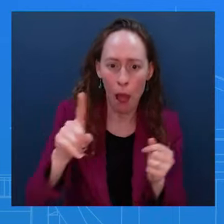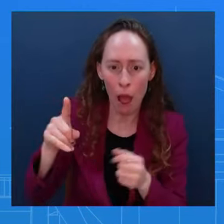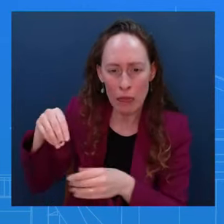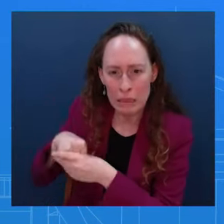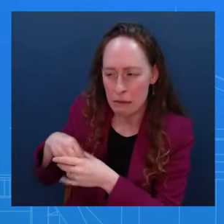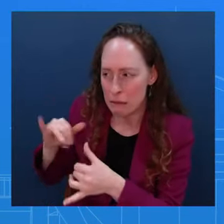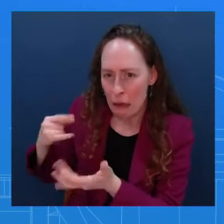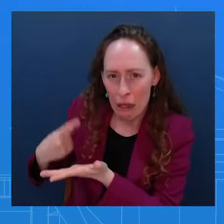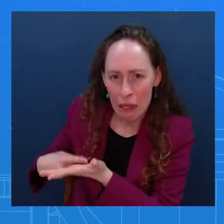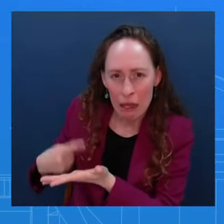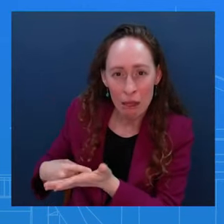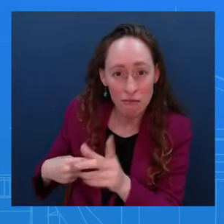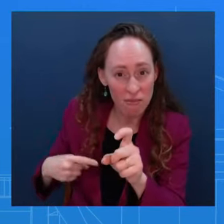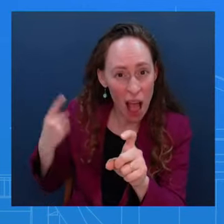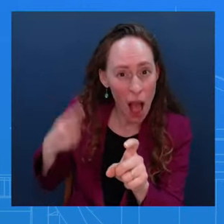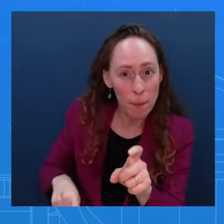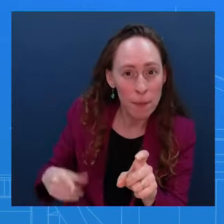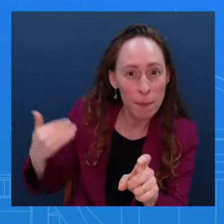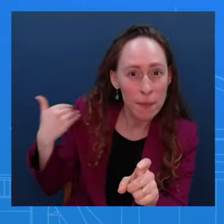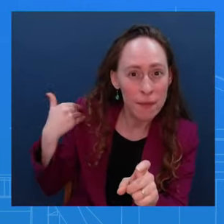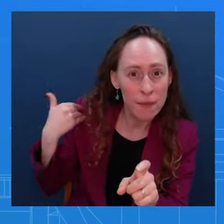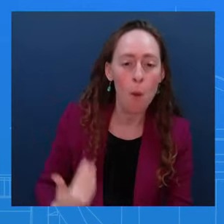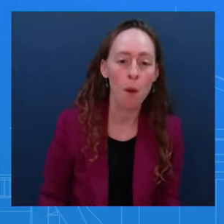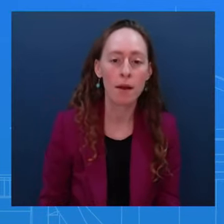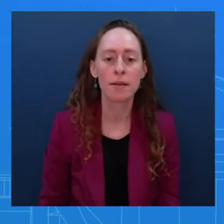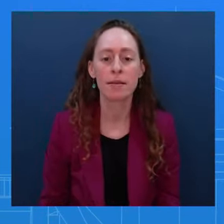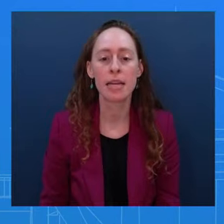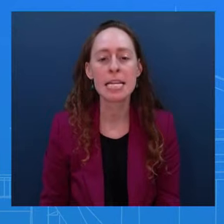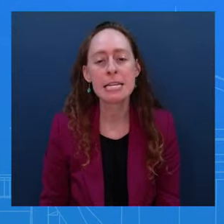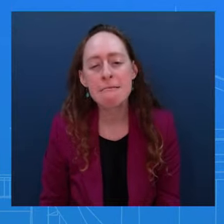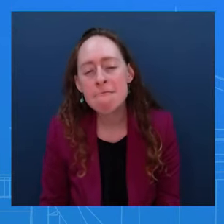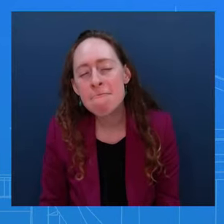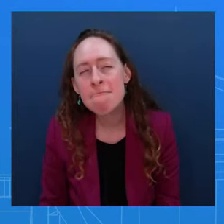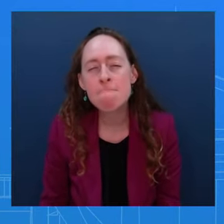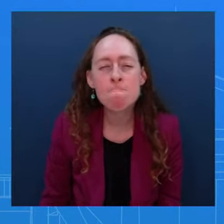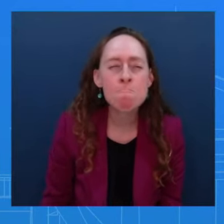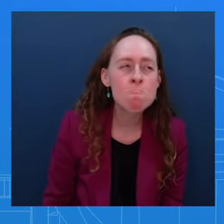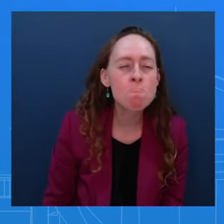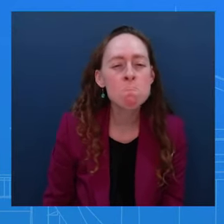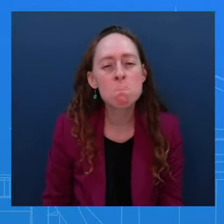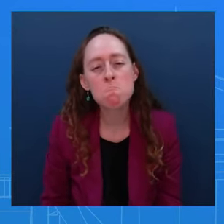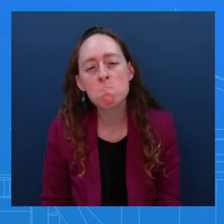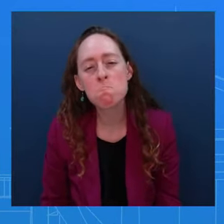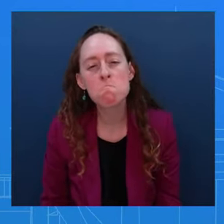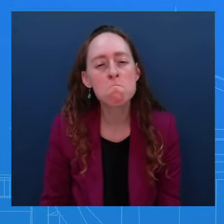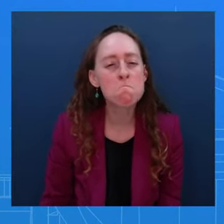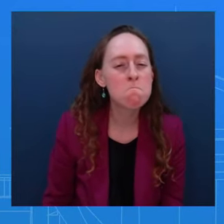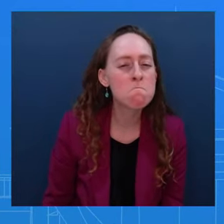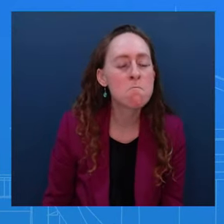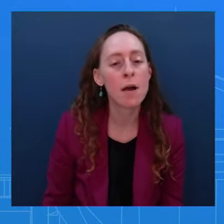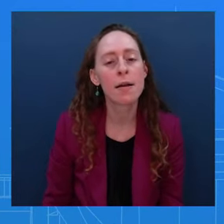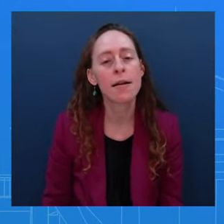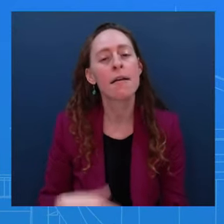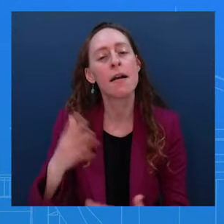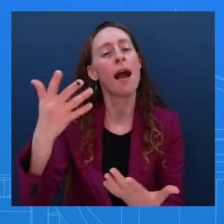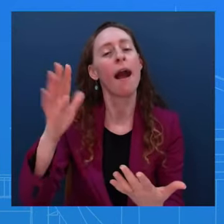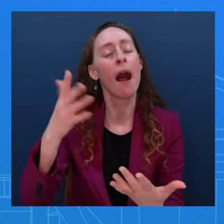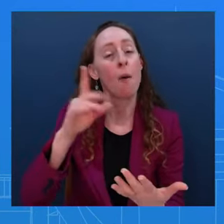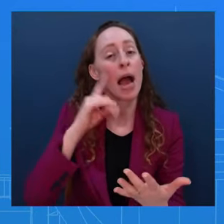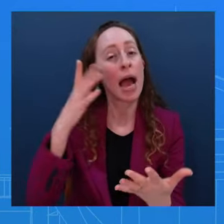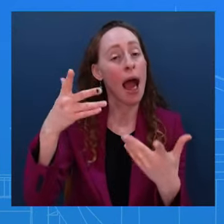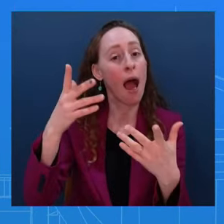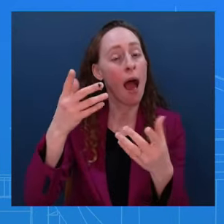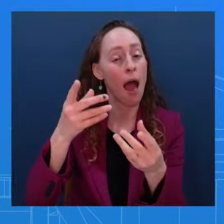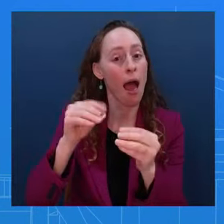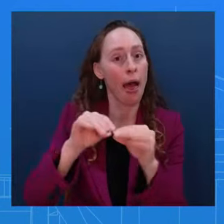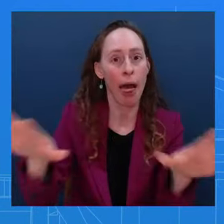similar instance here, but as I look back at the news coverage yesterday, just to be clear, much of the